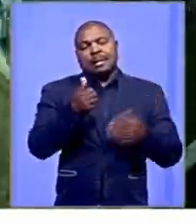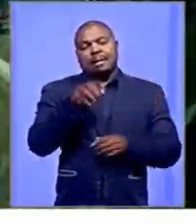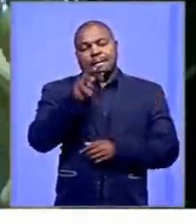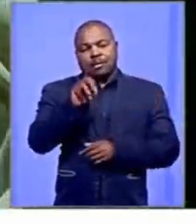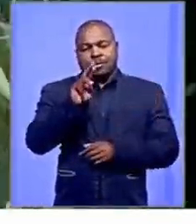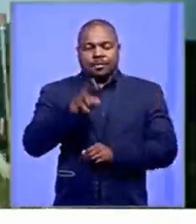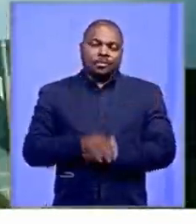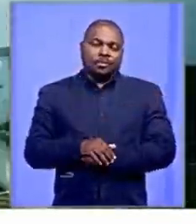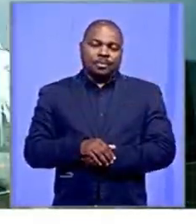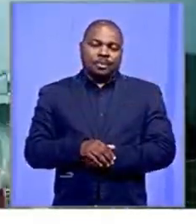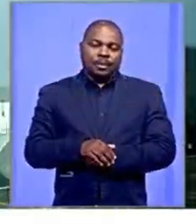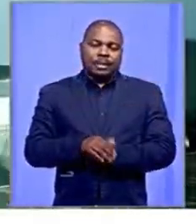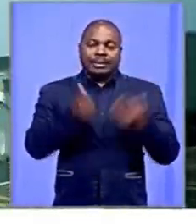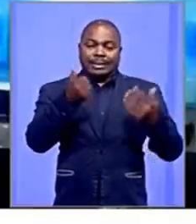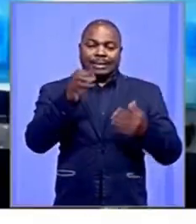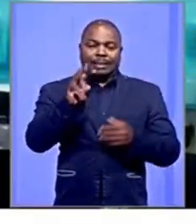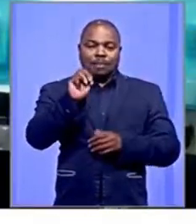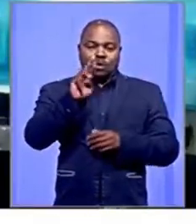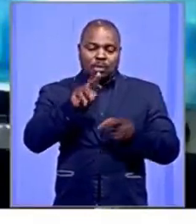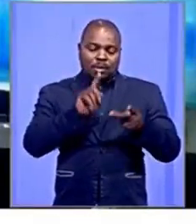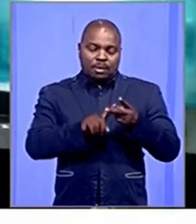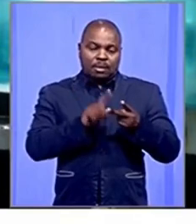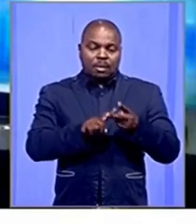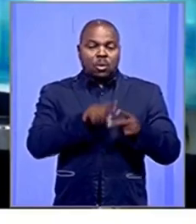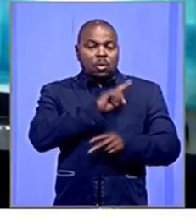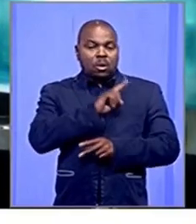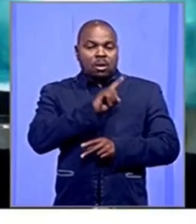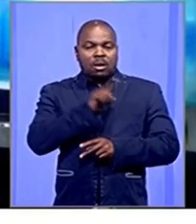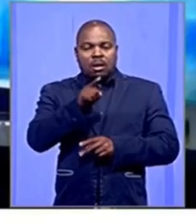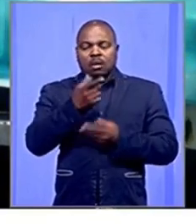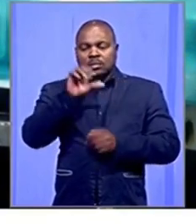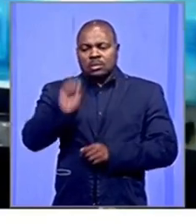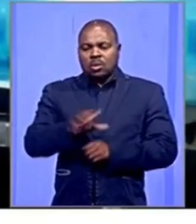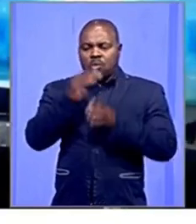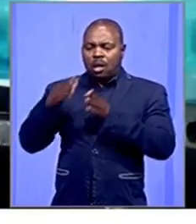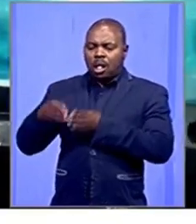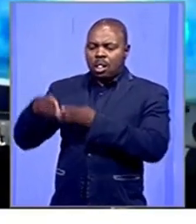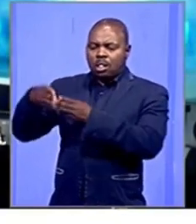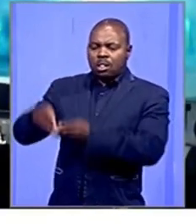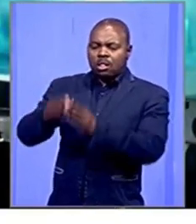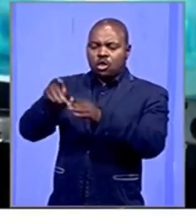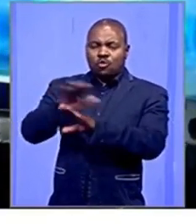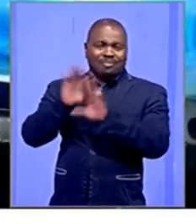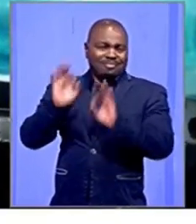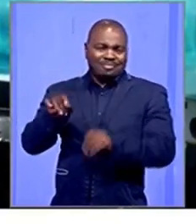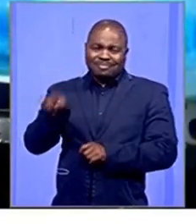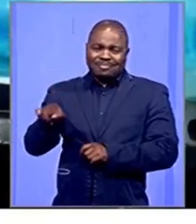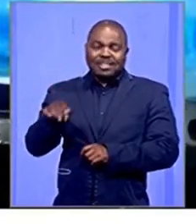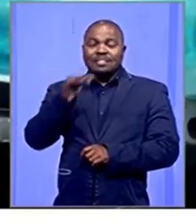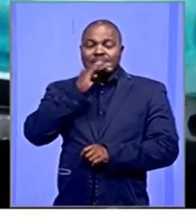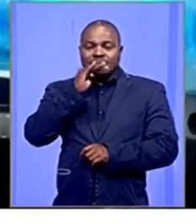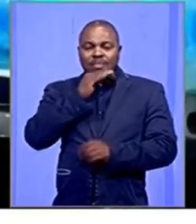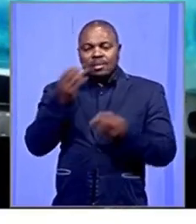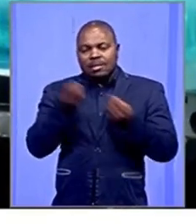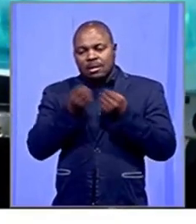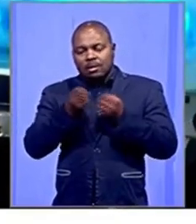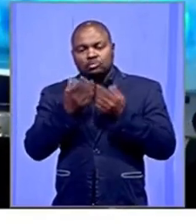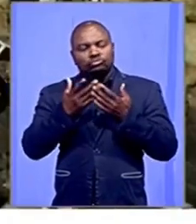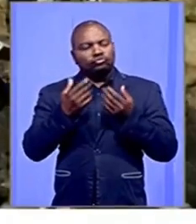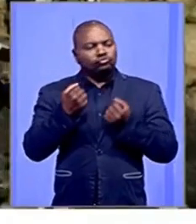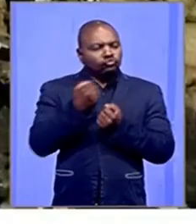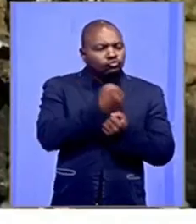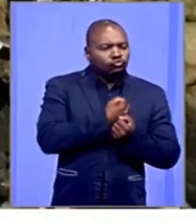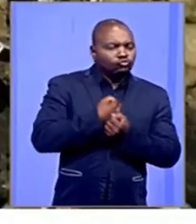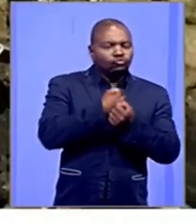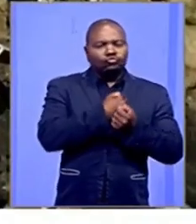Mokgatlho ona o re go latela maemo a semmatle a maemakepe a naga, ditlhaselo tsa dilori tse tsamaisang thepa mebileng e megolo ya